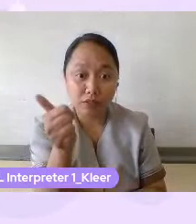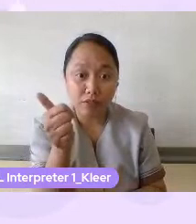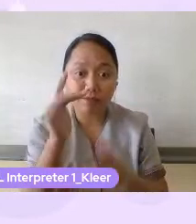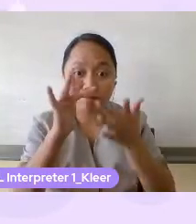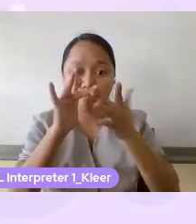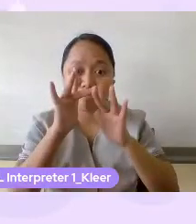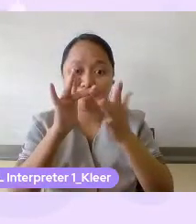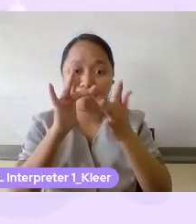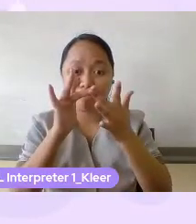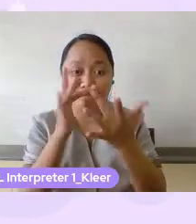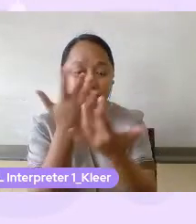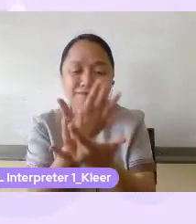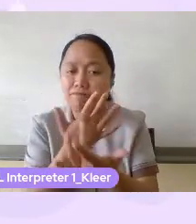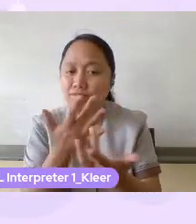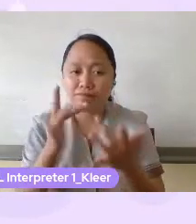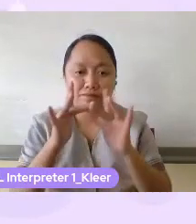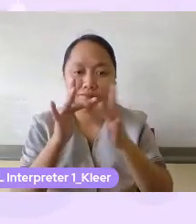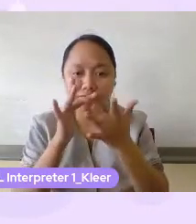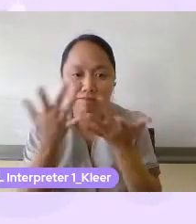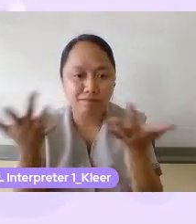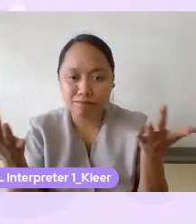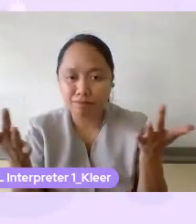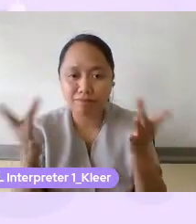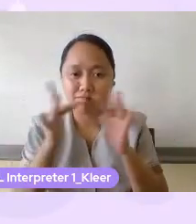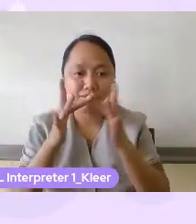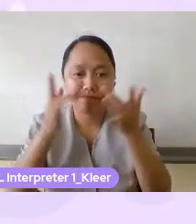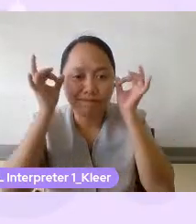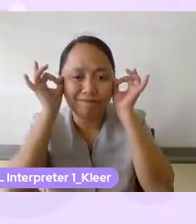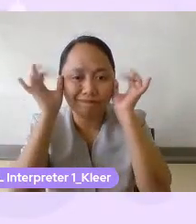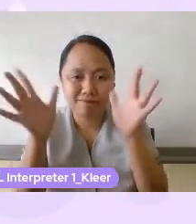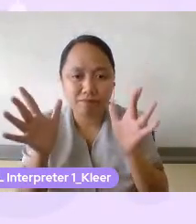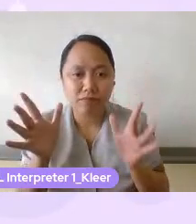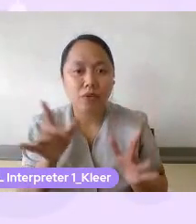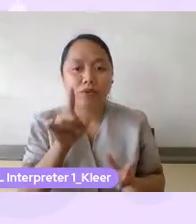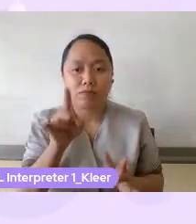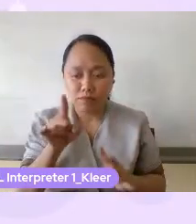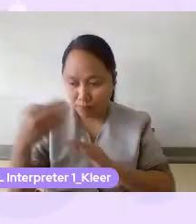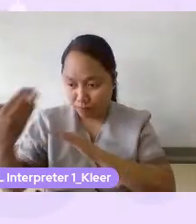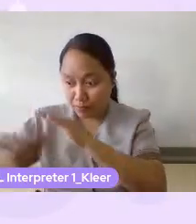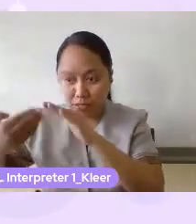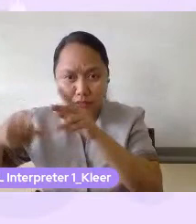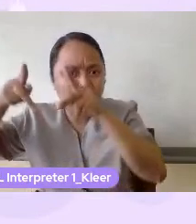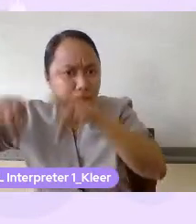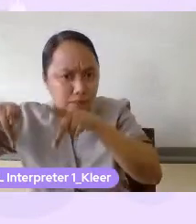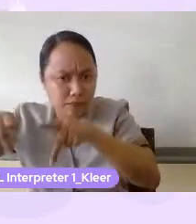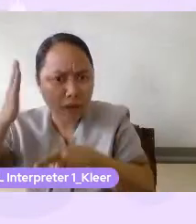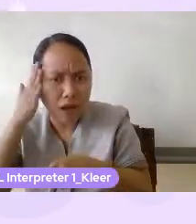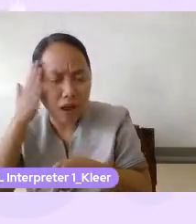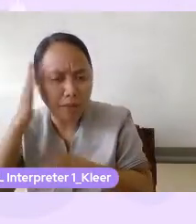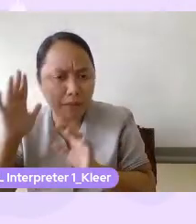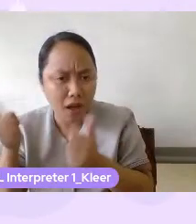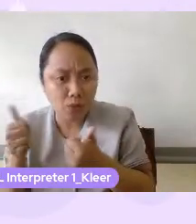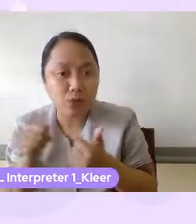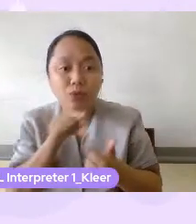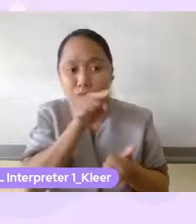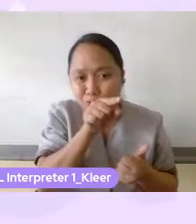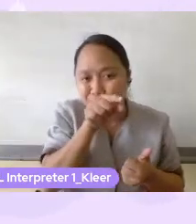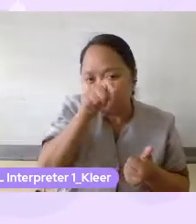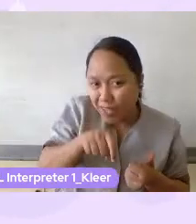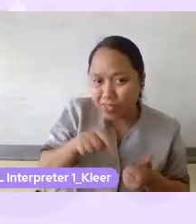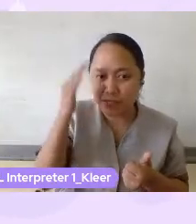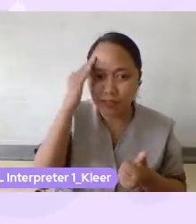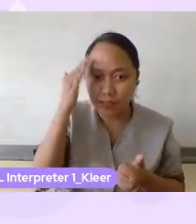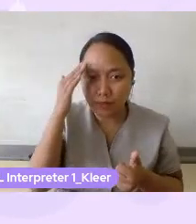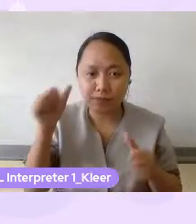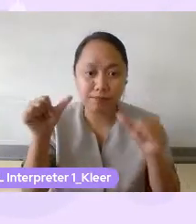Even ordinary citizen, dapat alam yan. How much more kababaihan. Then, in the area of skills, we're also looking at trying